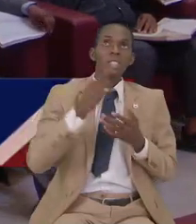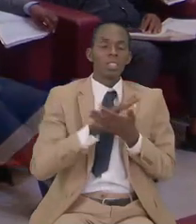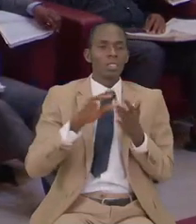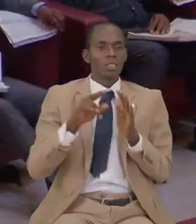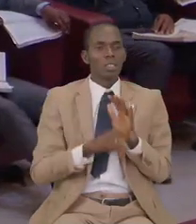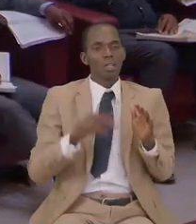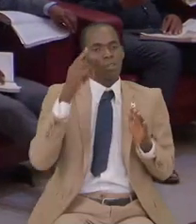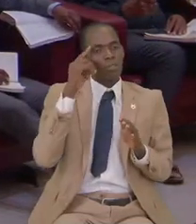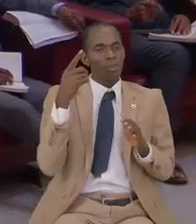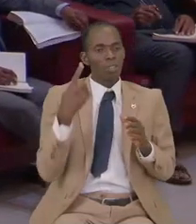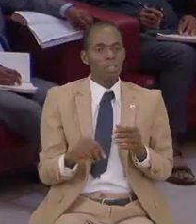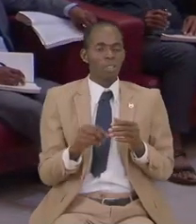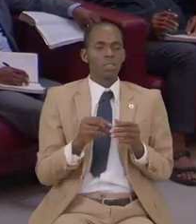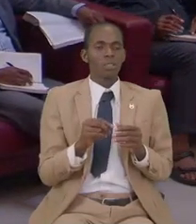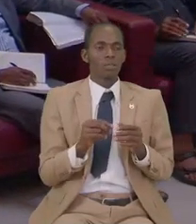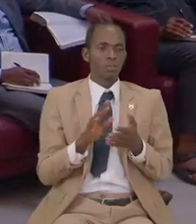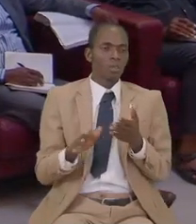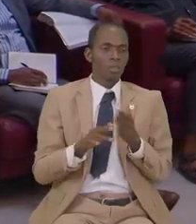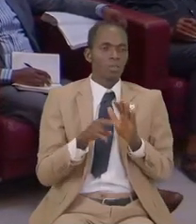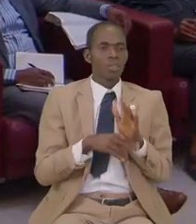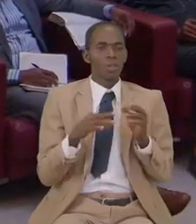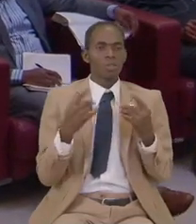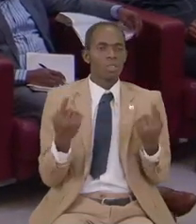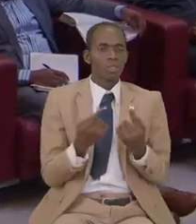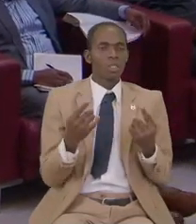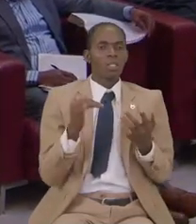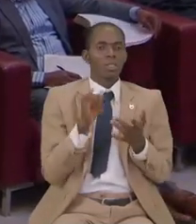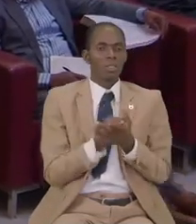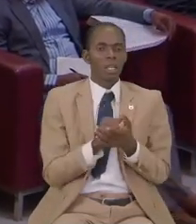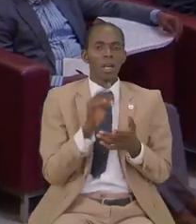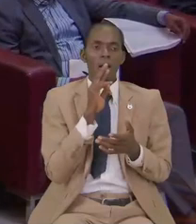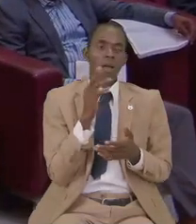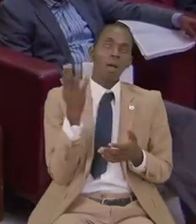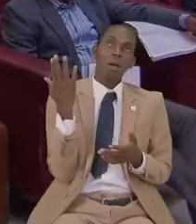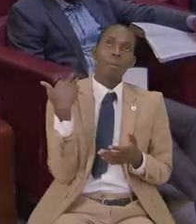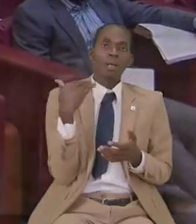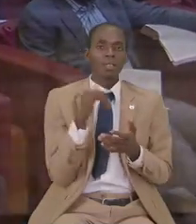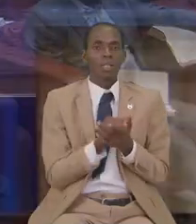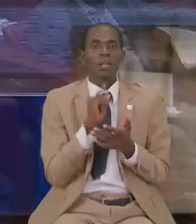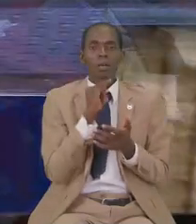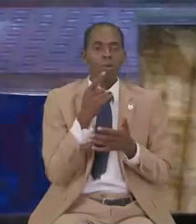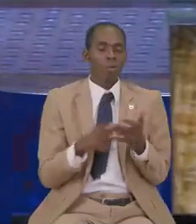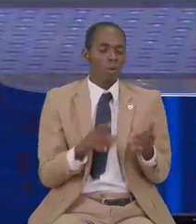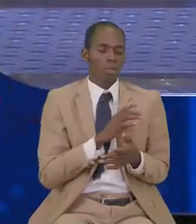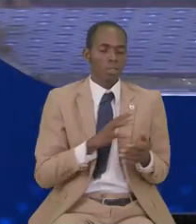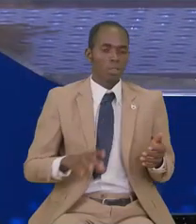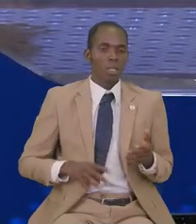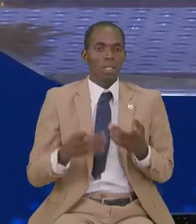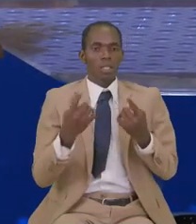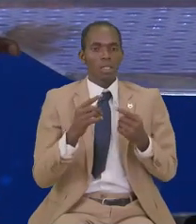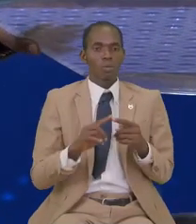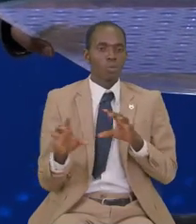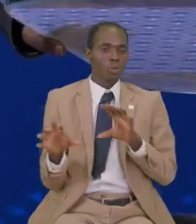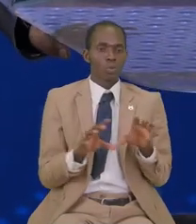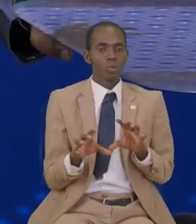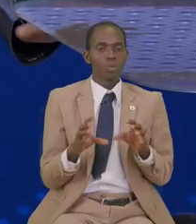remission of sins that are past. That's what Christ came to deal with, so